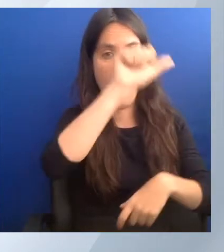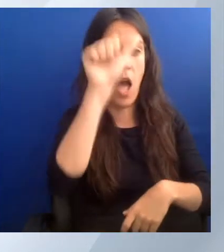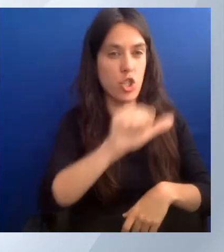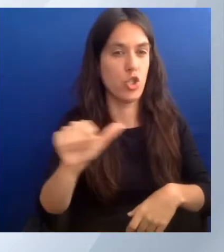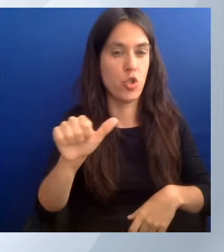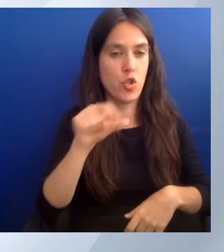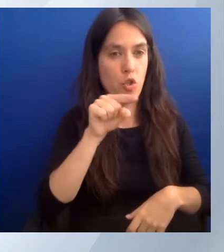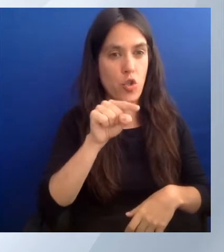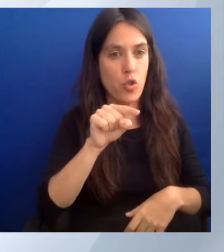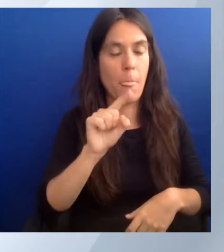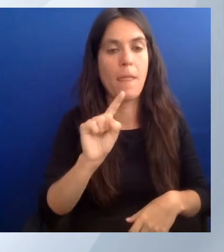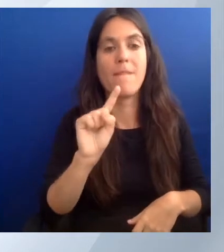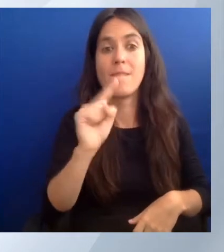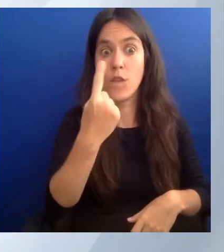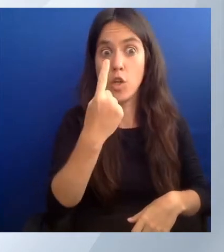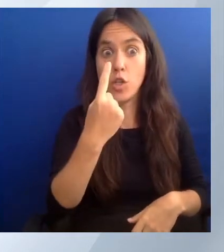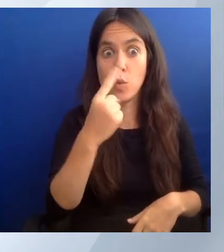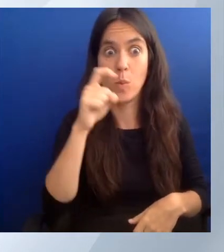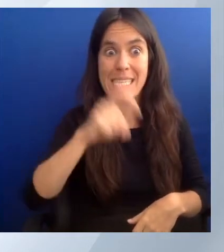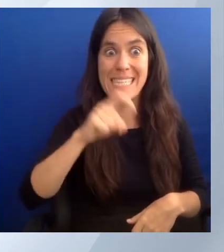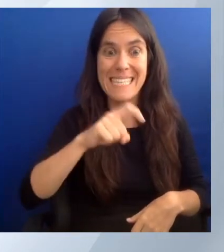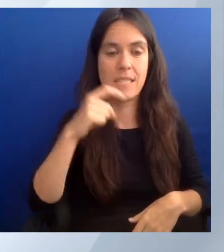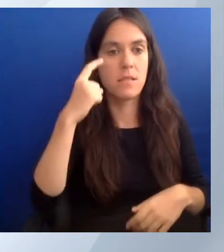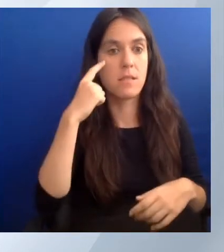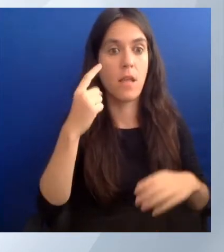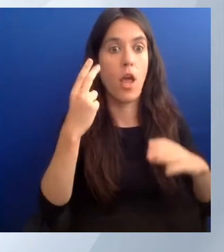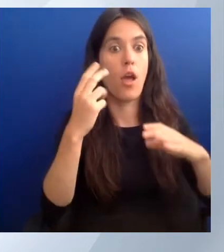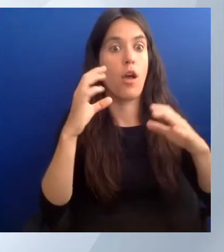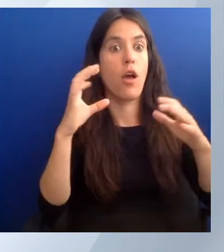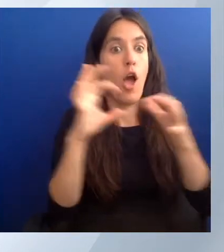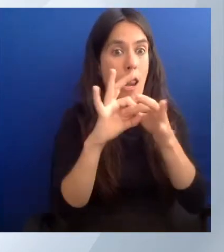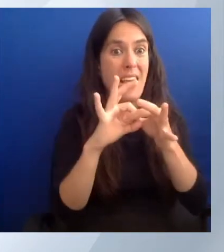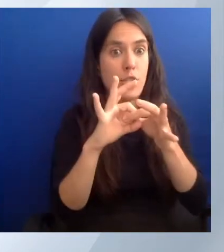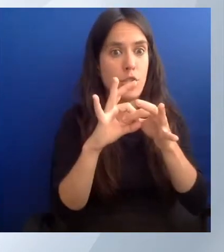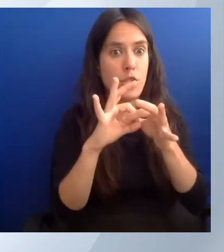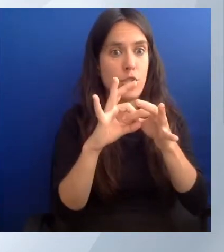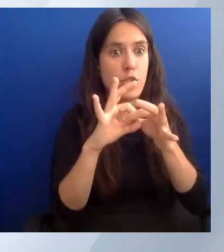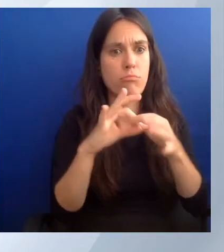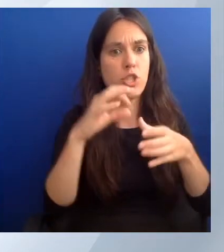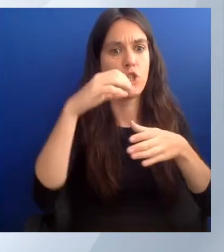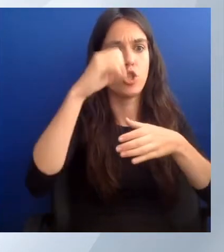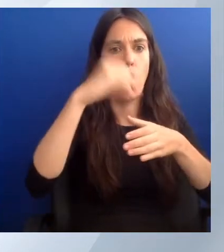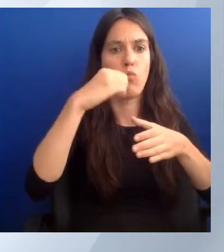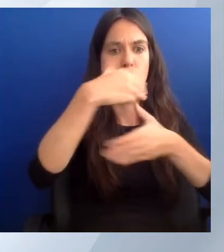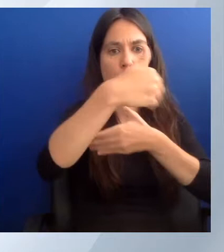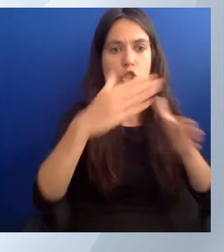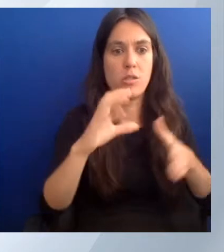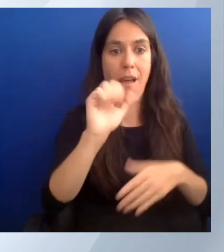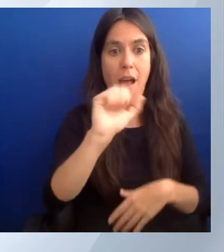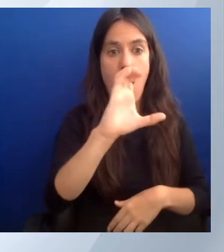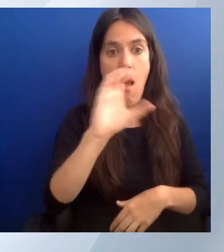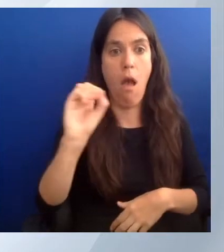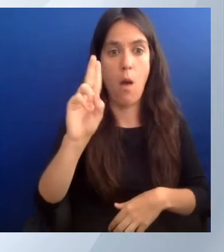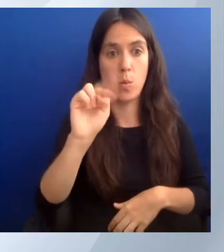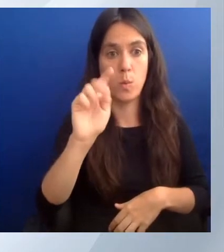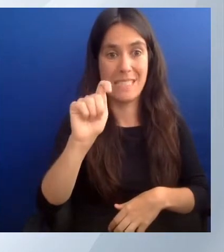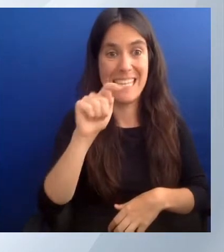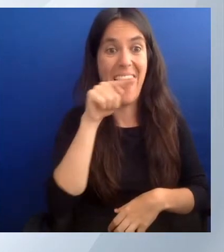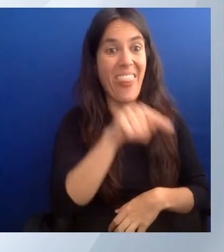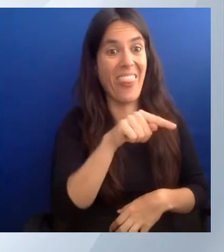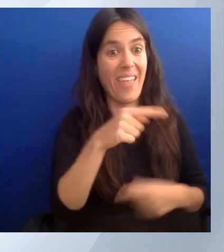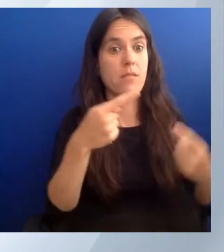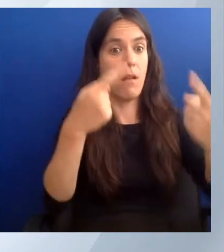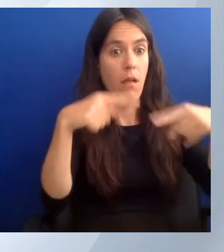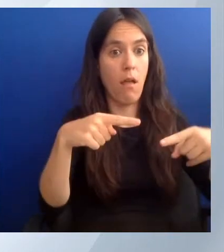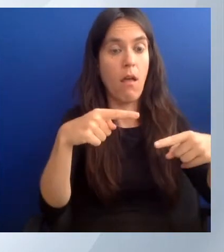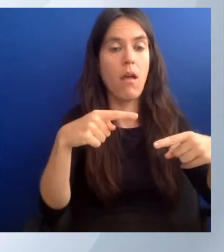The first thing that we need to do is, using our connection string, get a storage account. And then using that storage account, we get a table